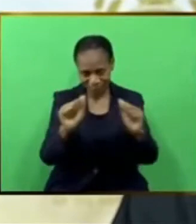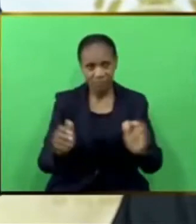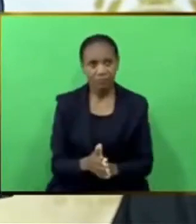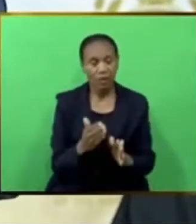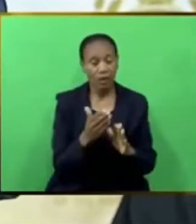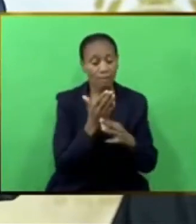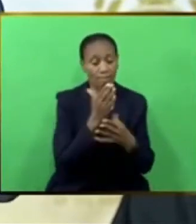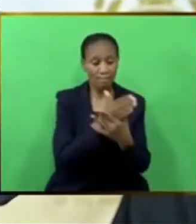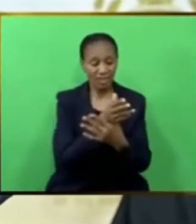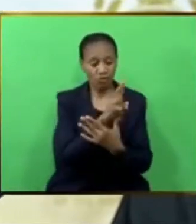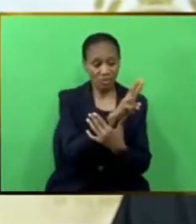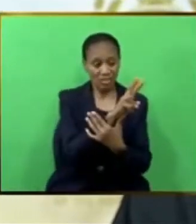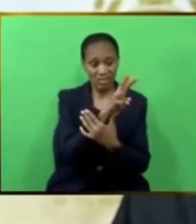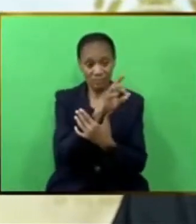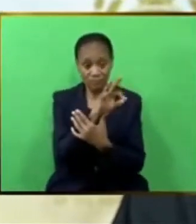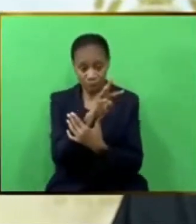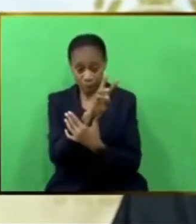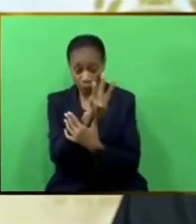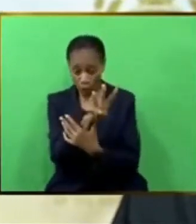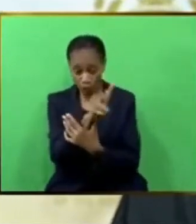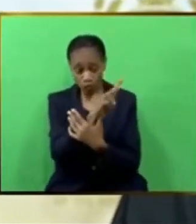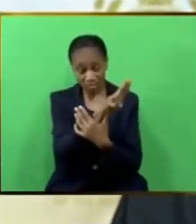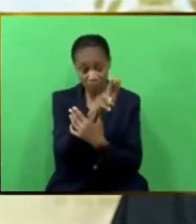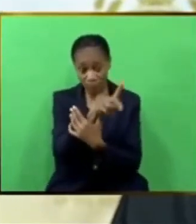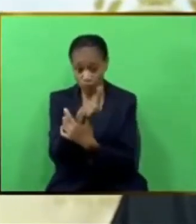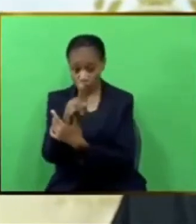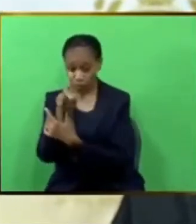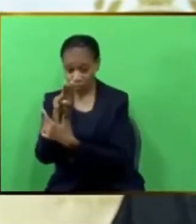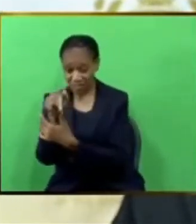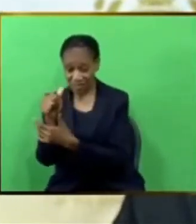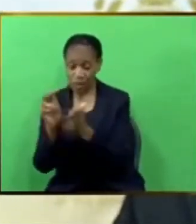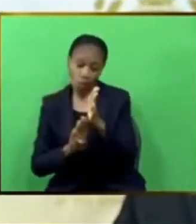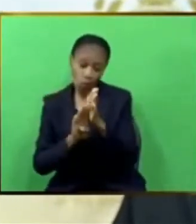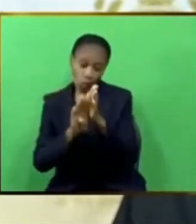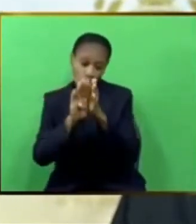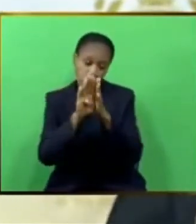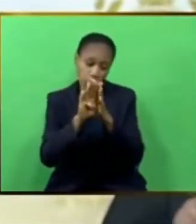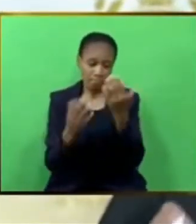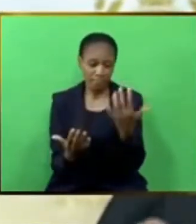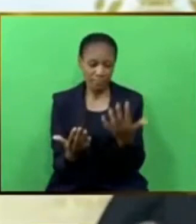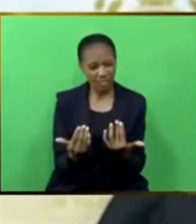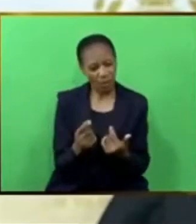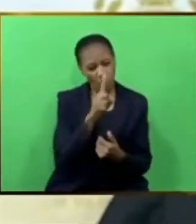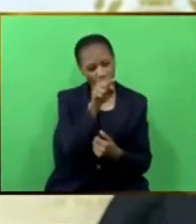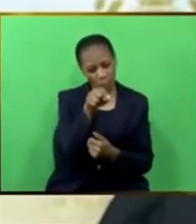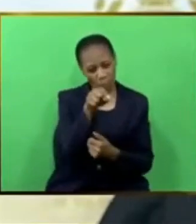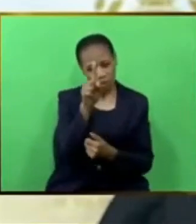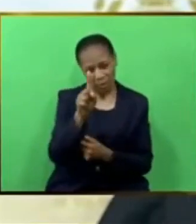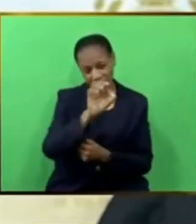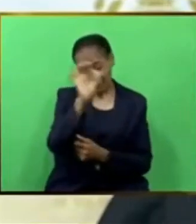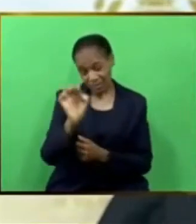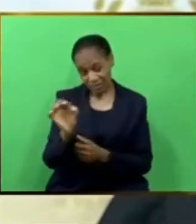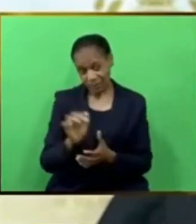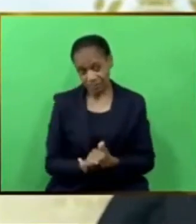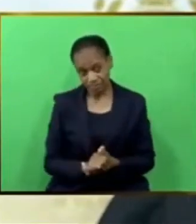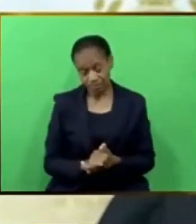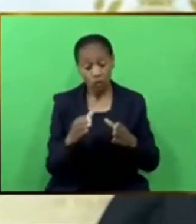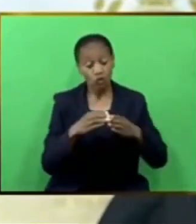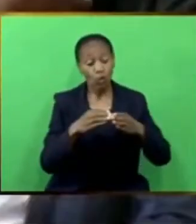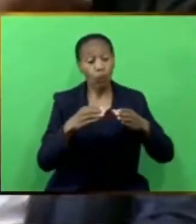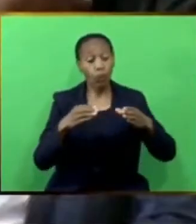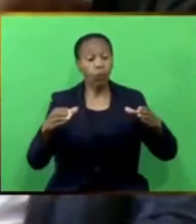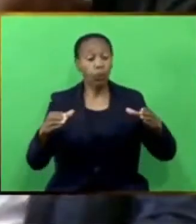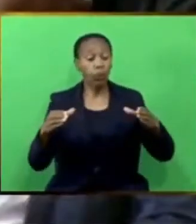Between 2024 and 2026, growth is projected to average 1.1%. The growth outlook